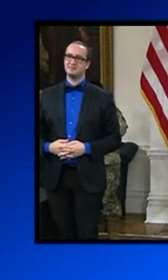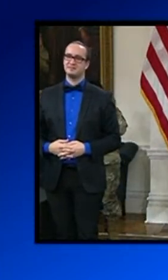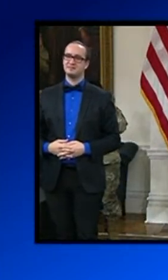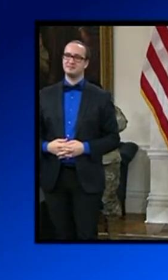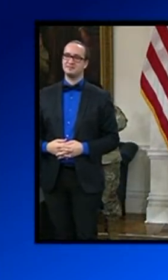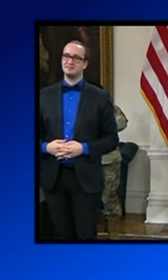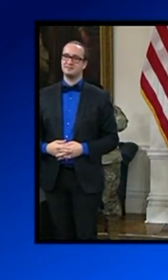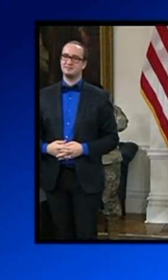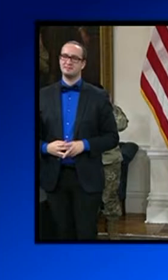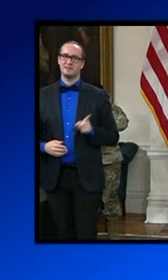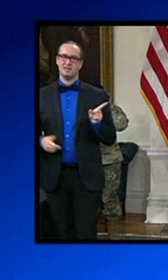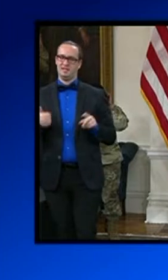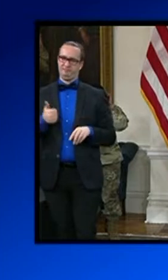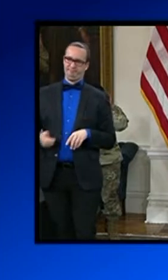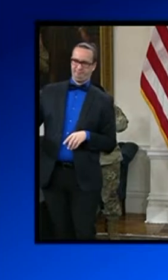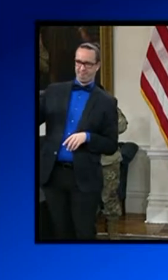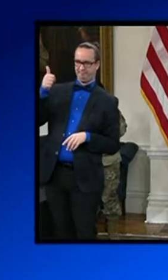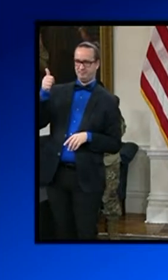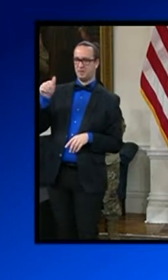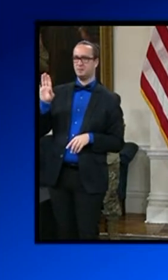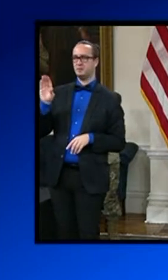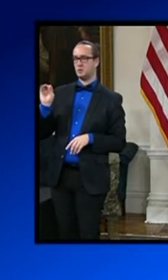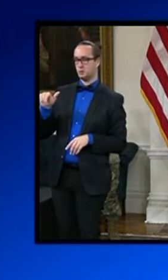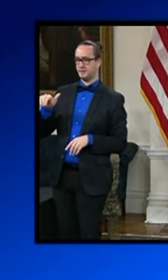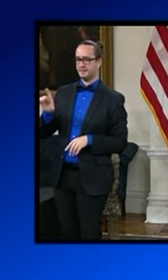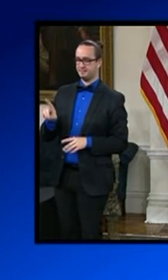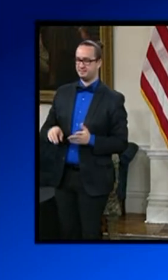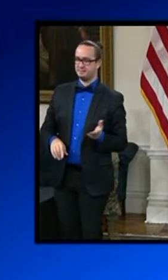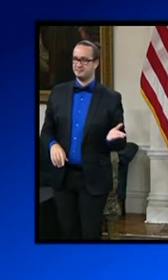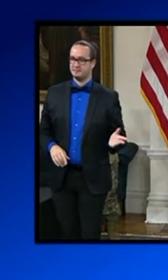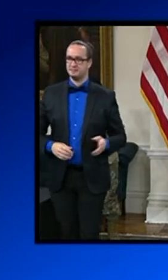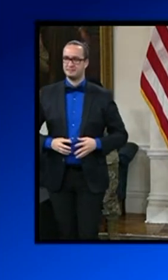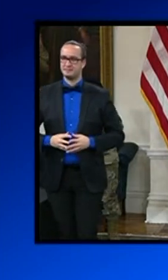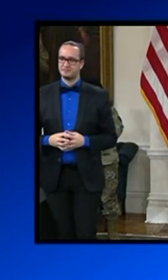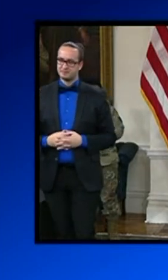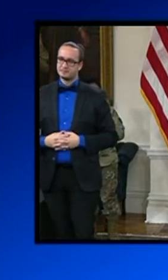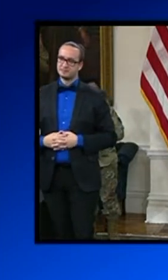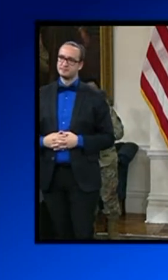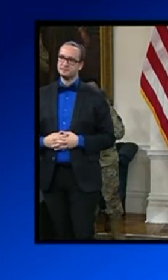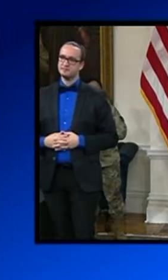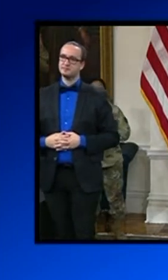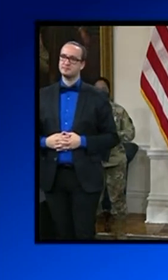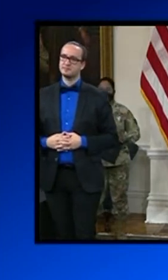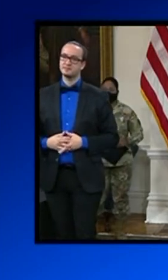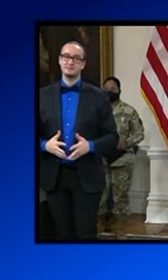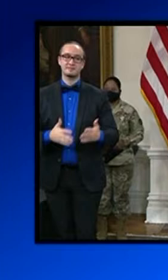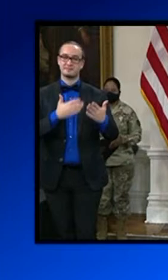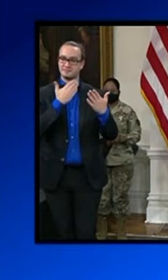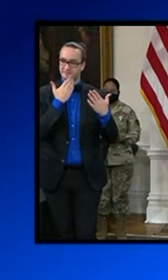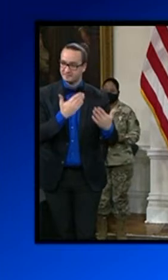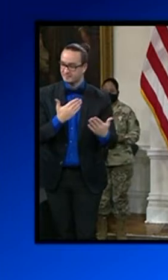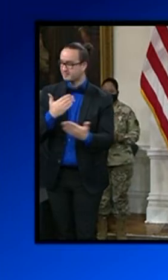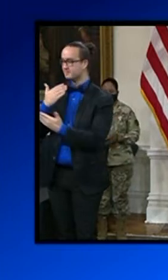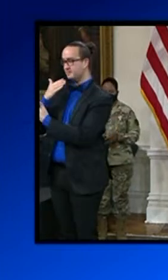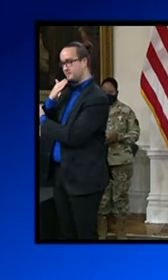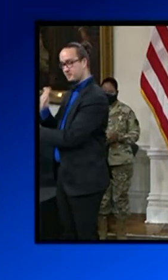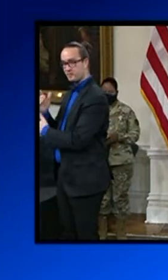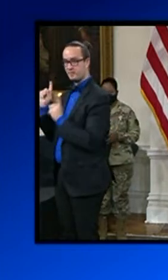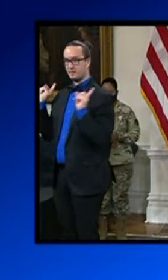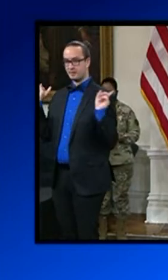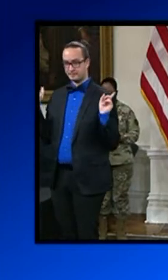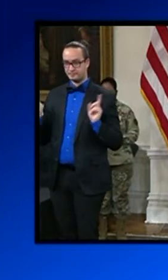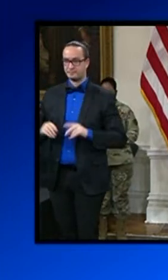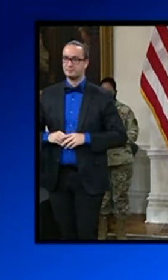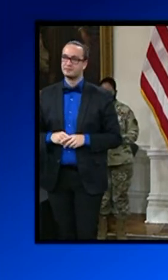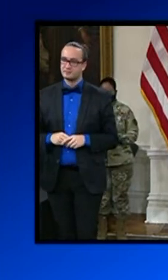Well, good afternoon, everyone. Thank you, Governor. Thank you, General. As you know, the objective is to